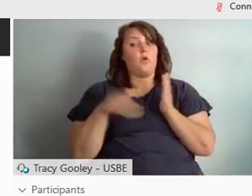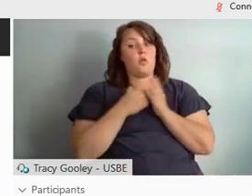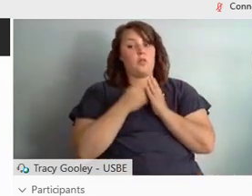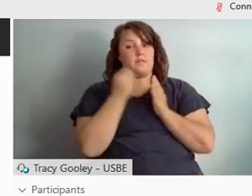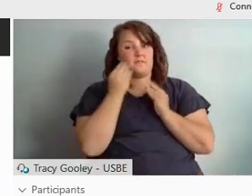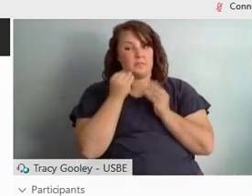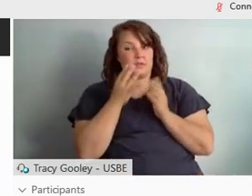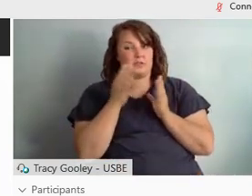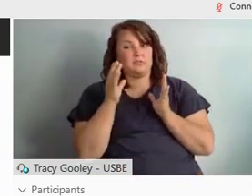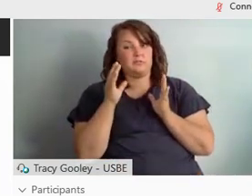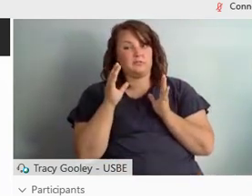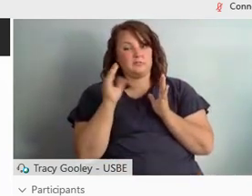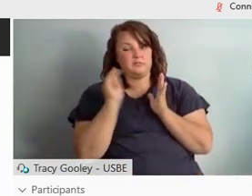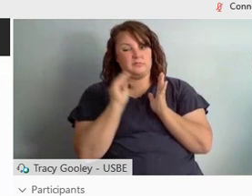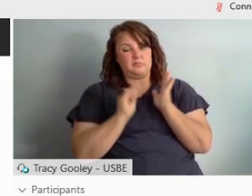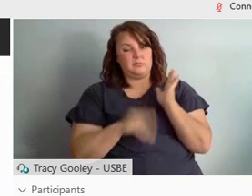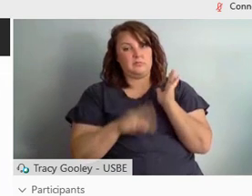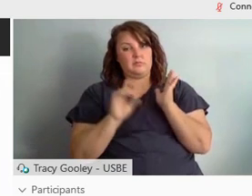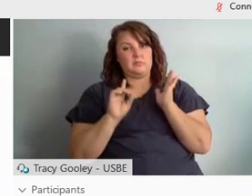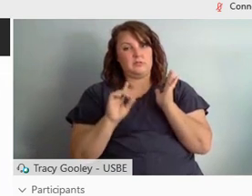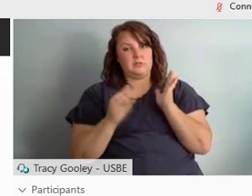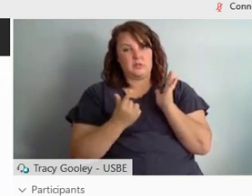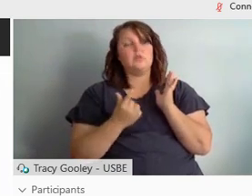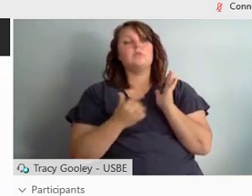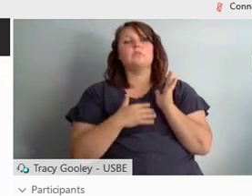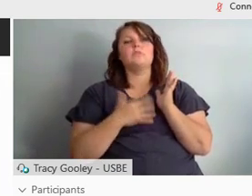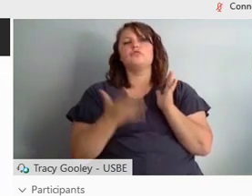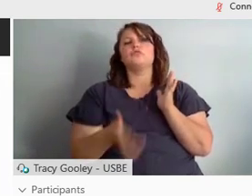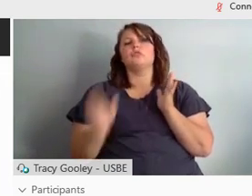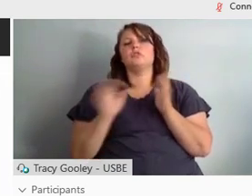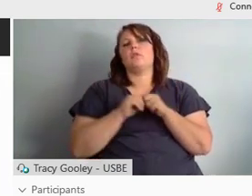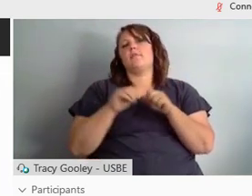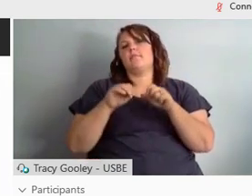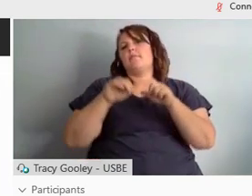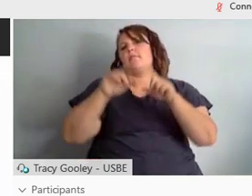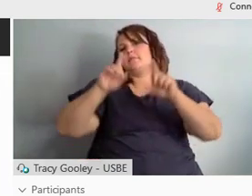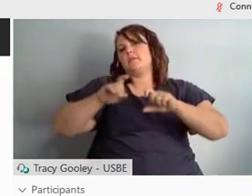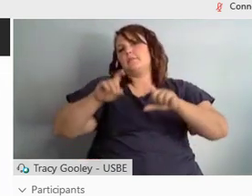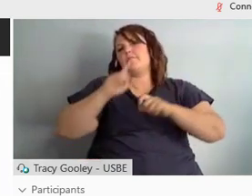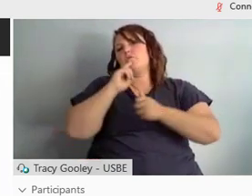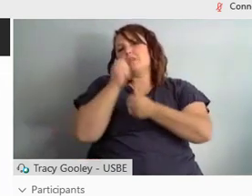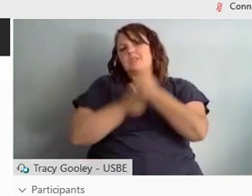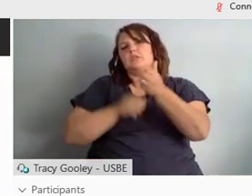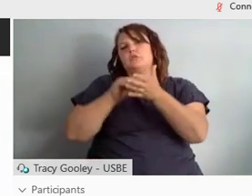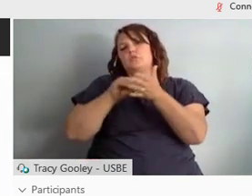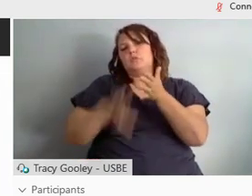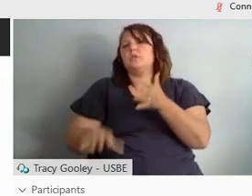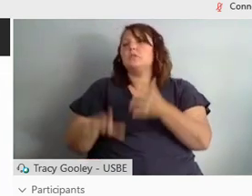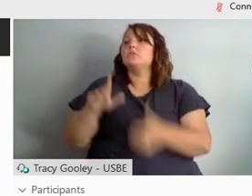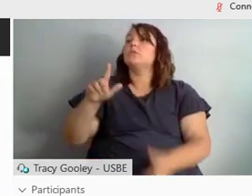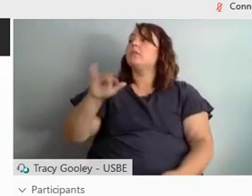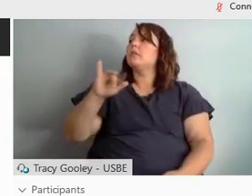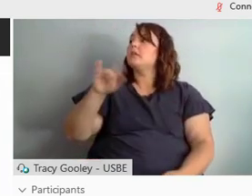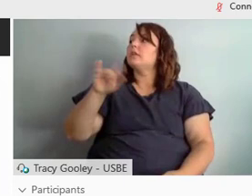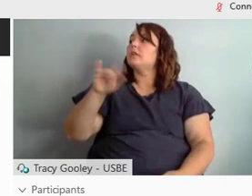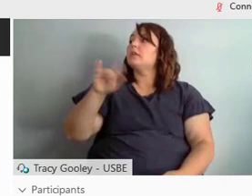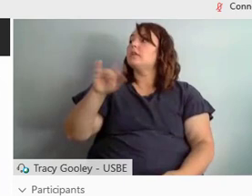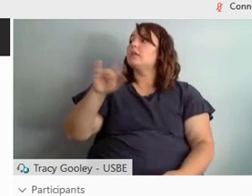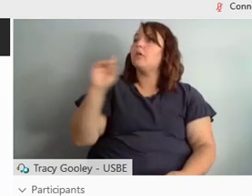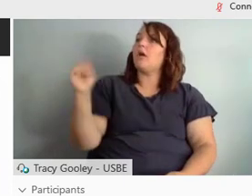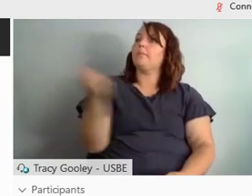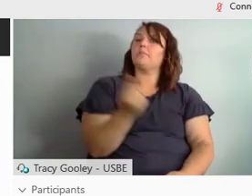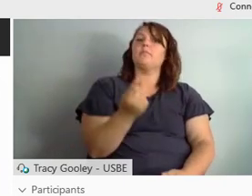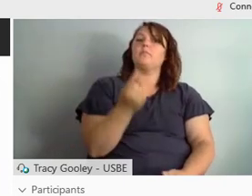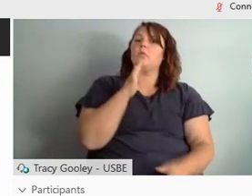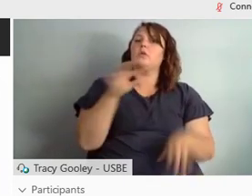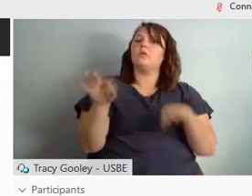into Data Gateway, you're done with the assessment part of that for each student. So Liz is going to come and